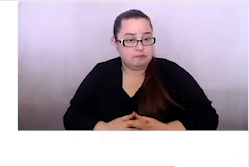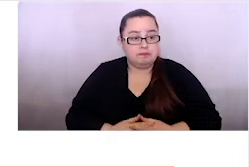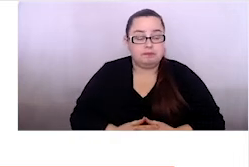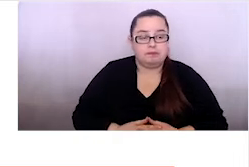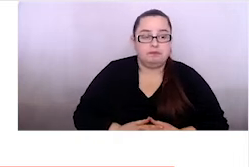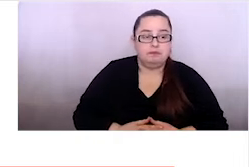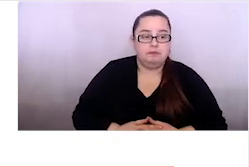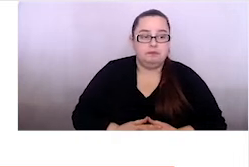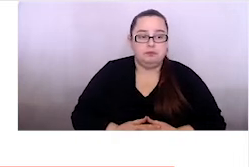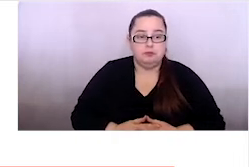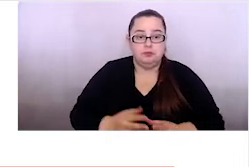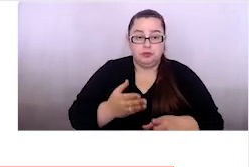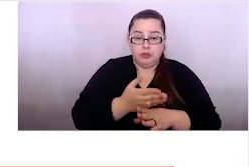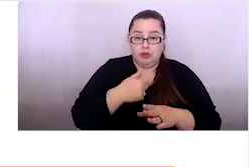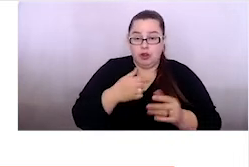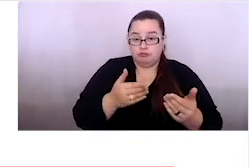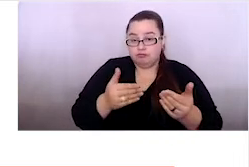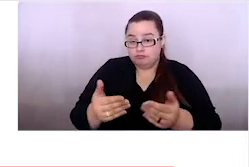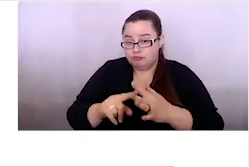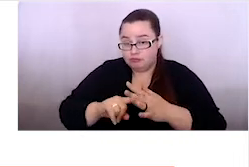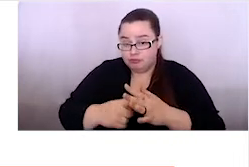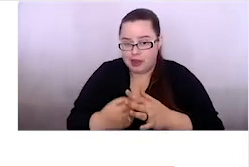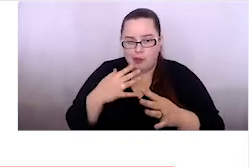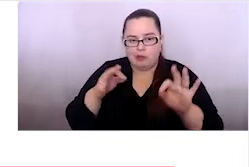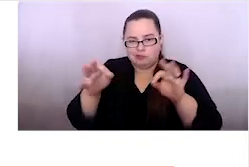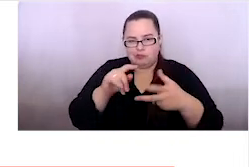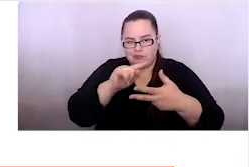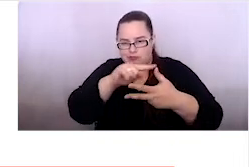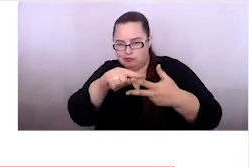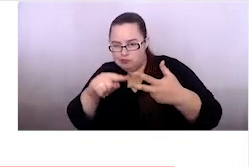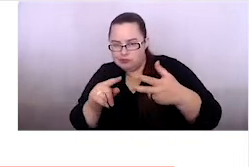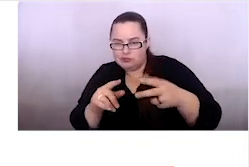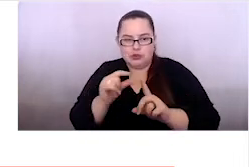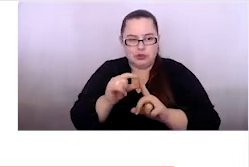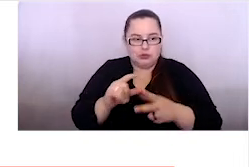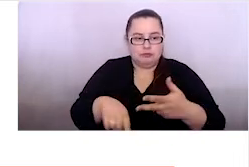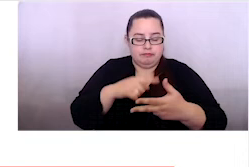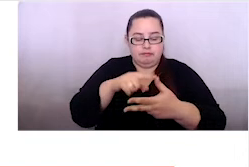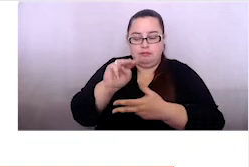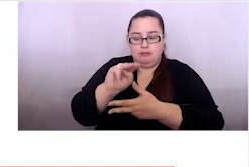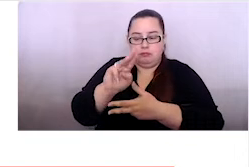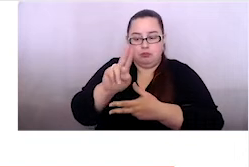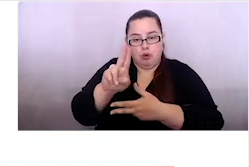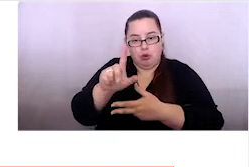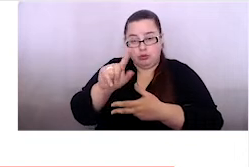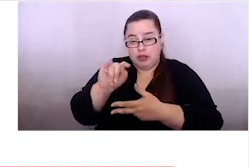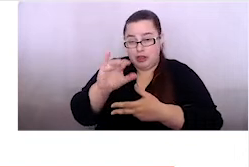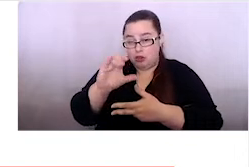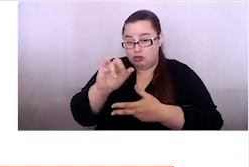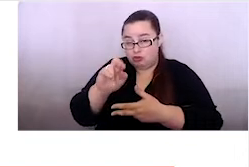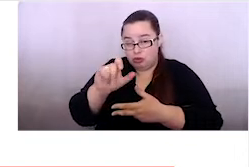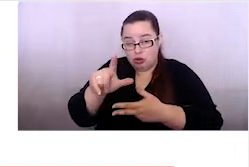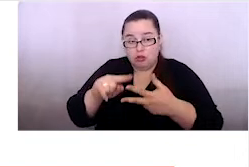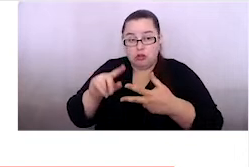So before I go into my section, I want to go over these terms, which are multicultural, cross-cultural, and